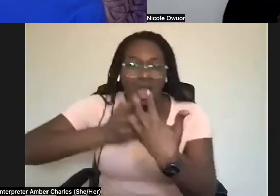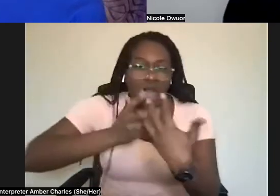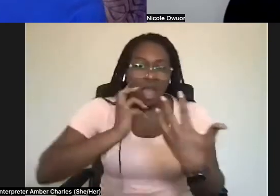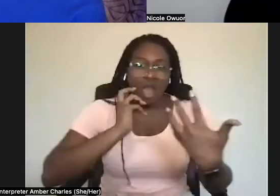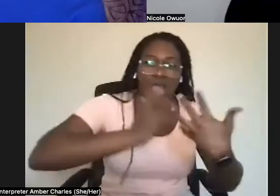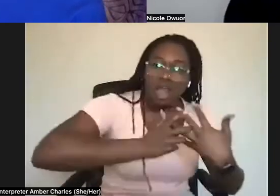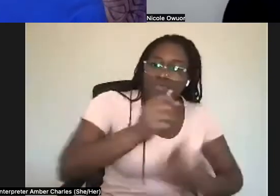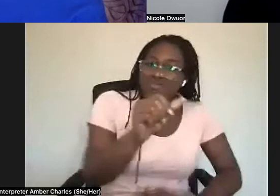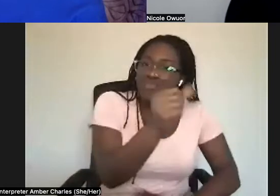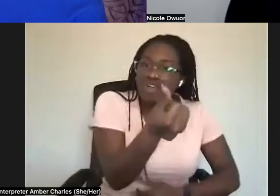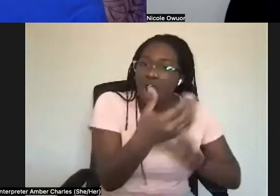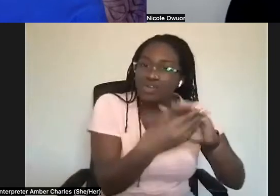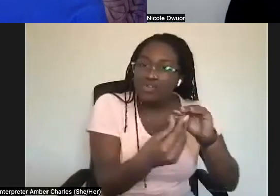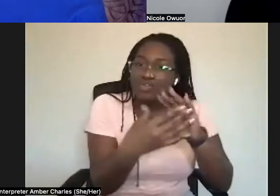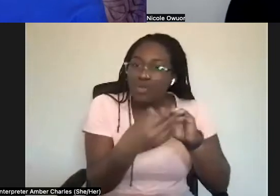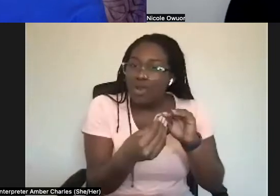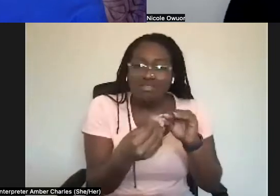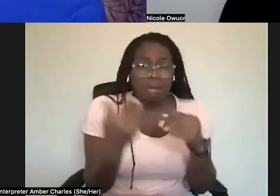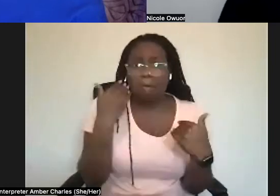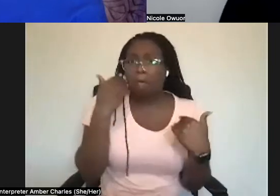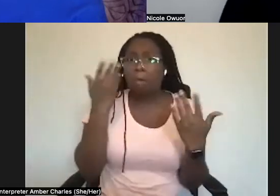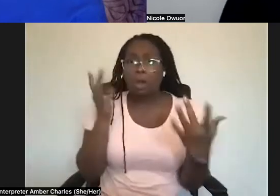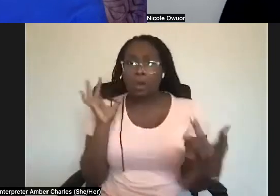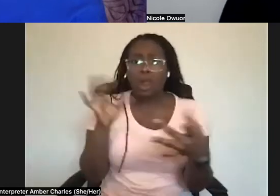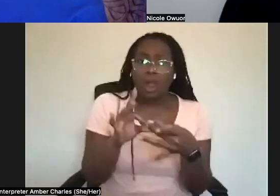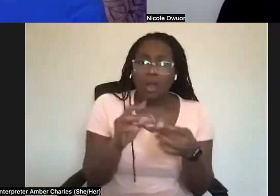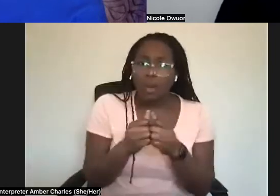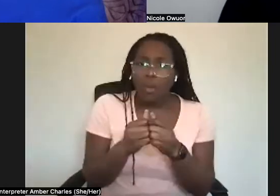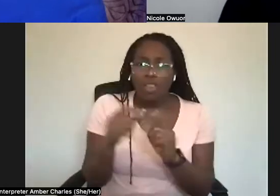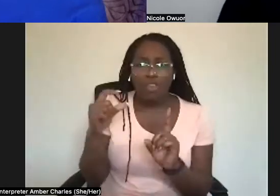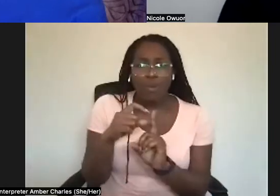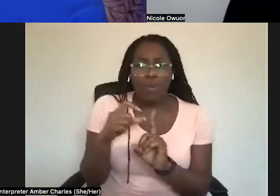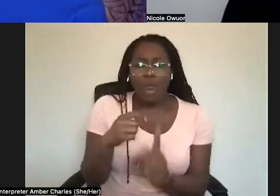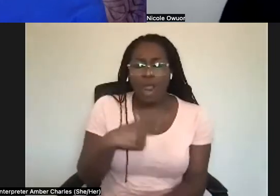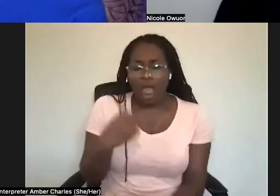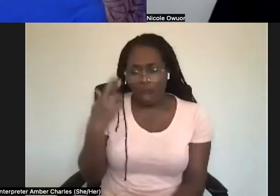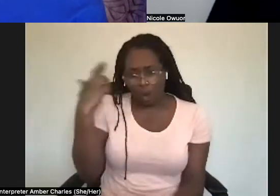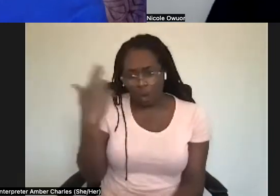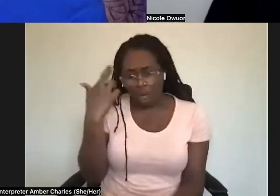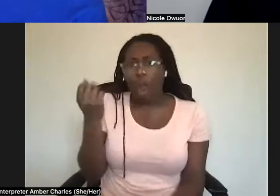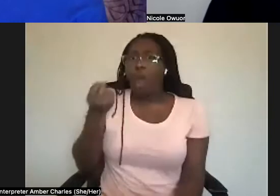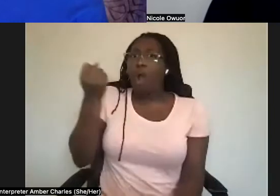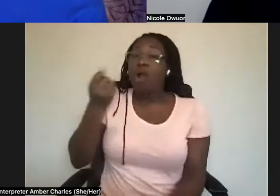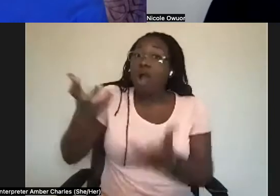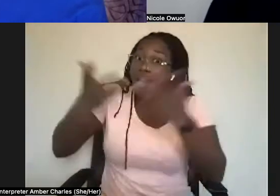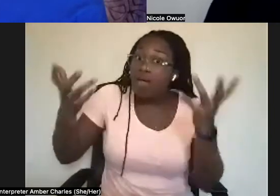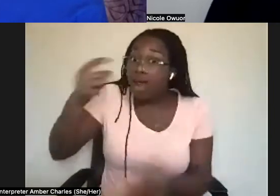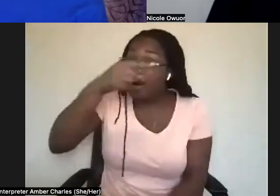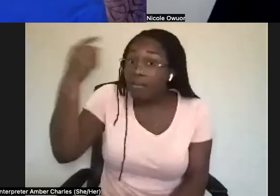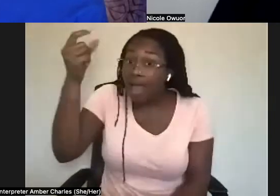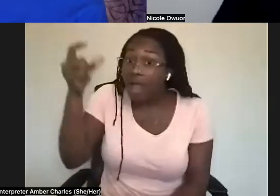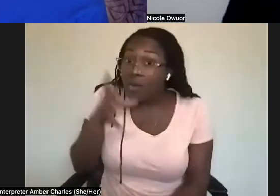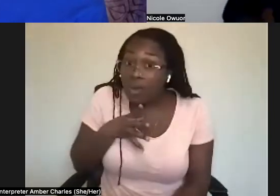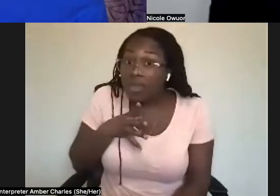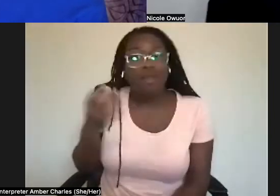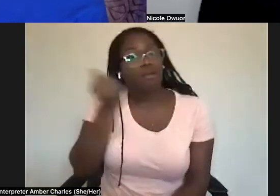readily associated with audacity, I started realizing, hold up, first of all, there are a lot of Black women who do this on a daily basis.